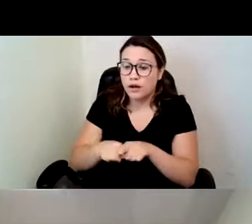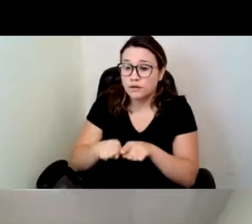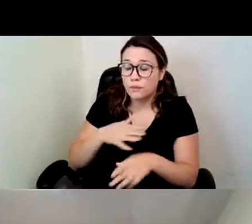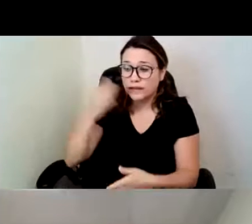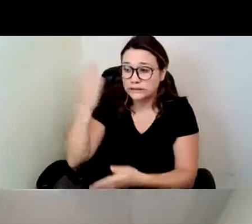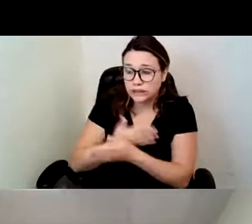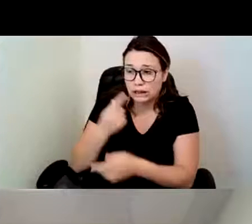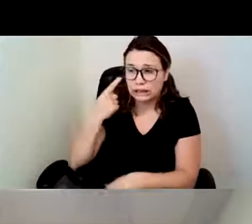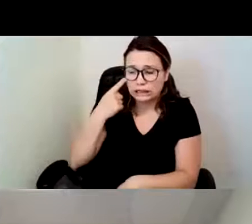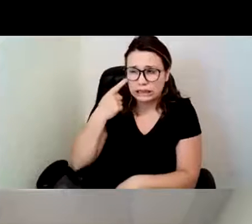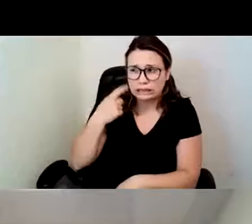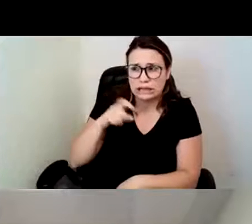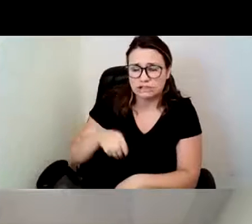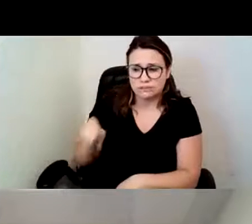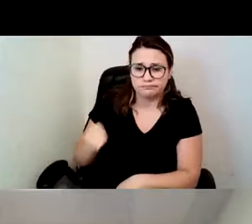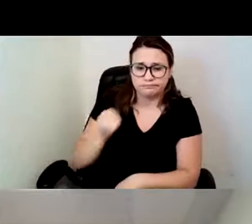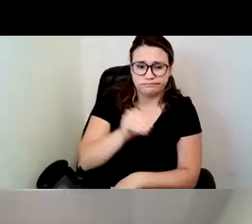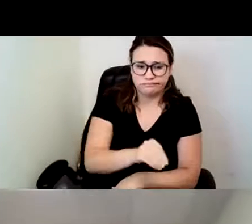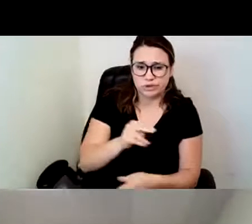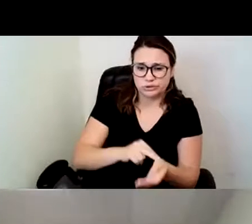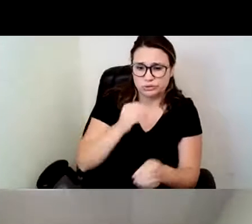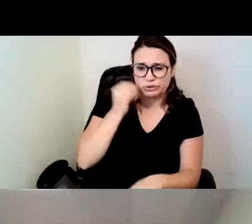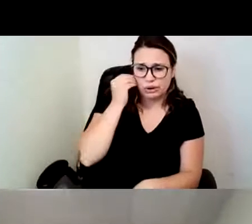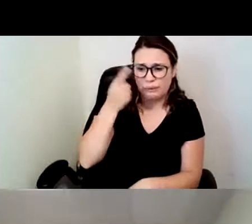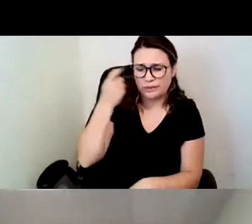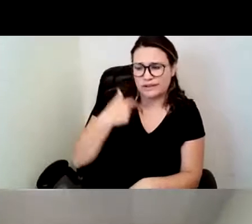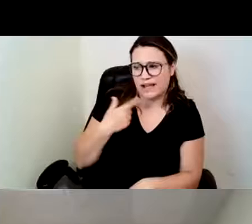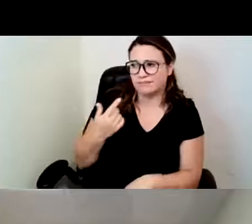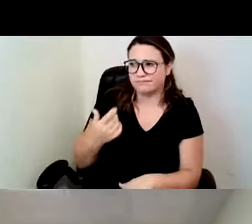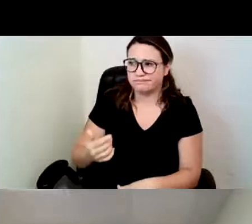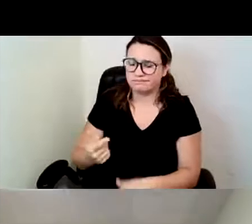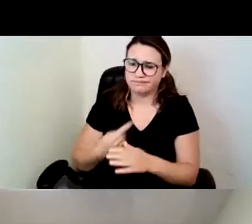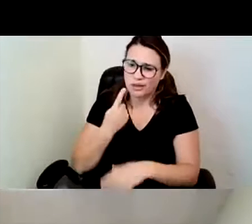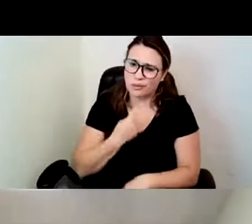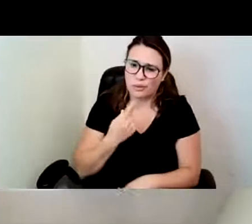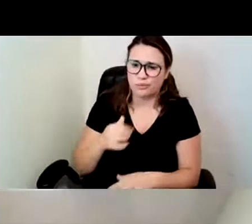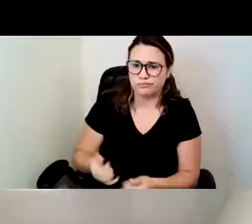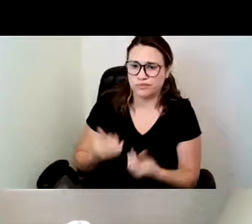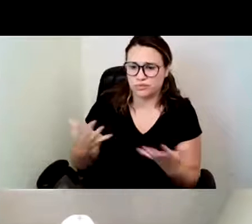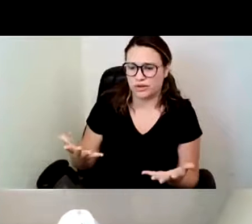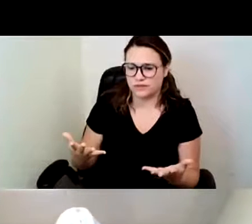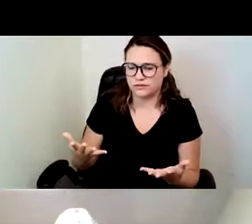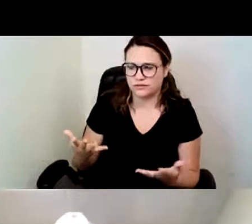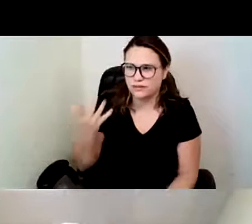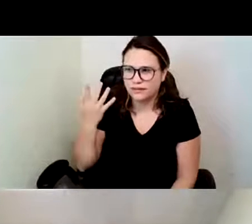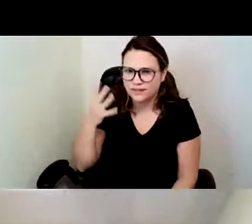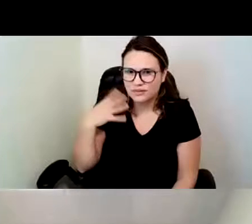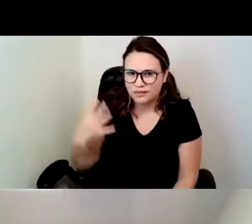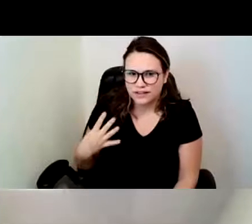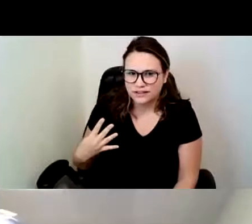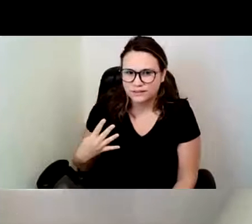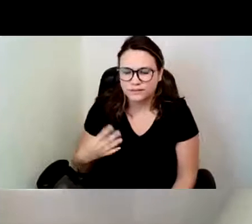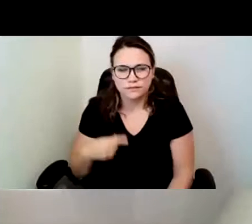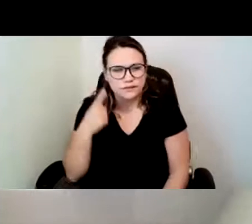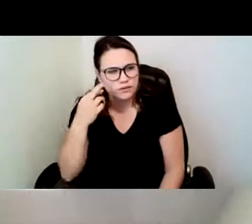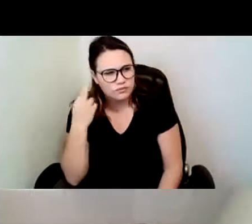go into a home because he thinks I'm alone too much, and that is just crazy. Does he have a reason to think